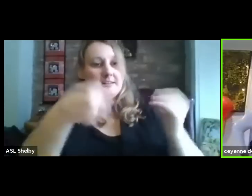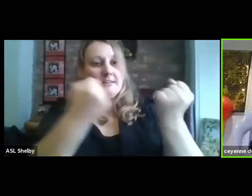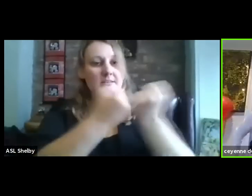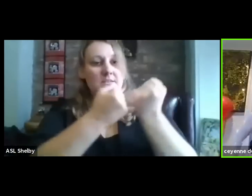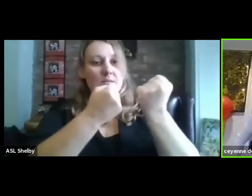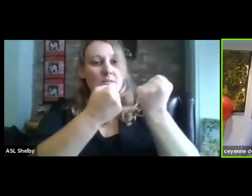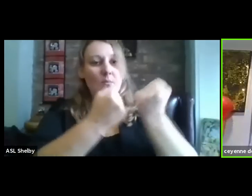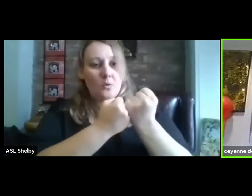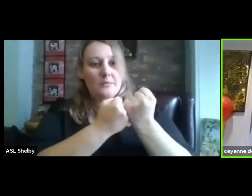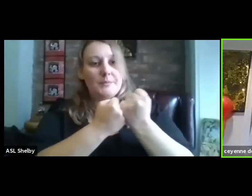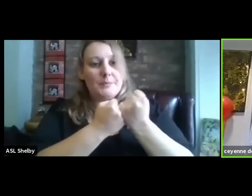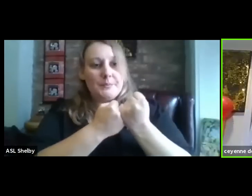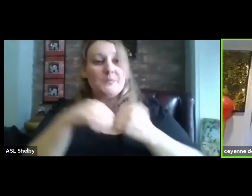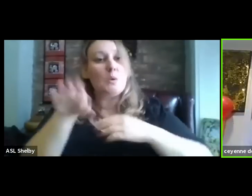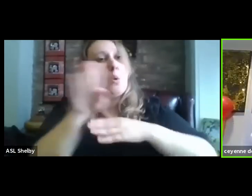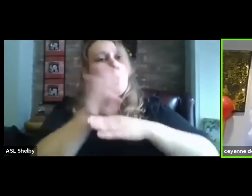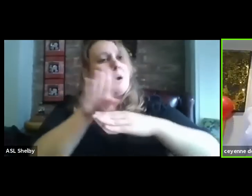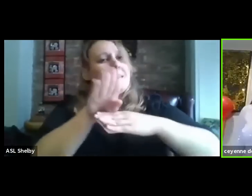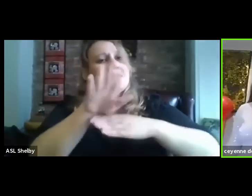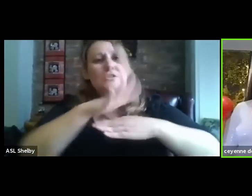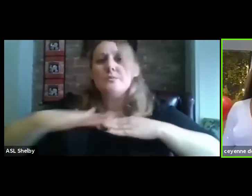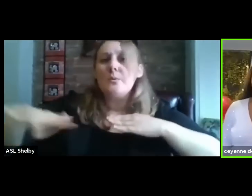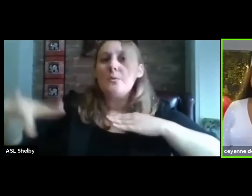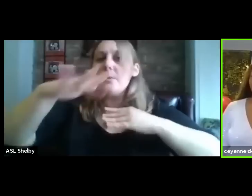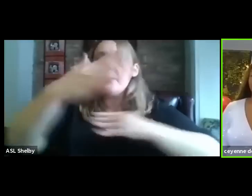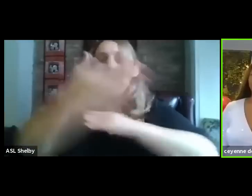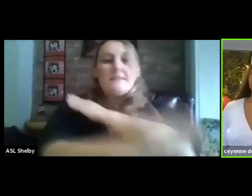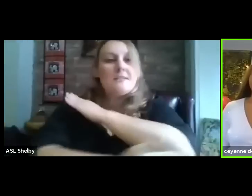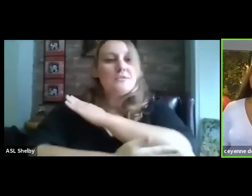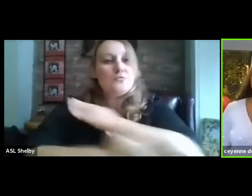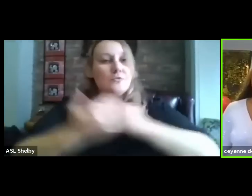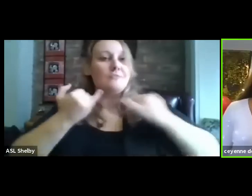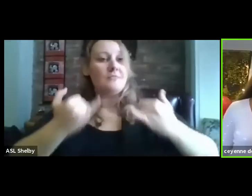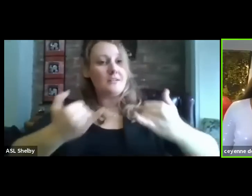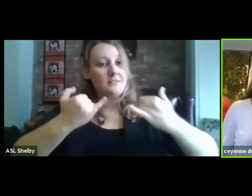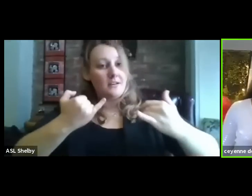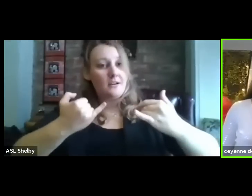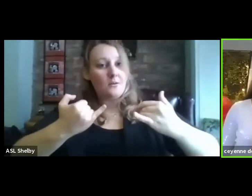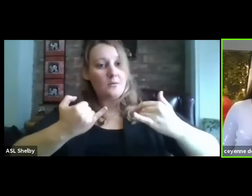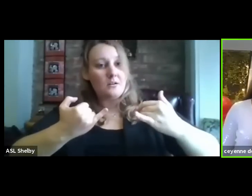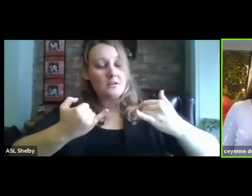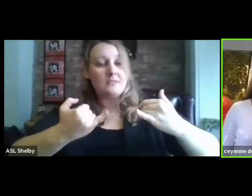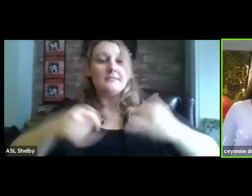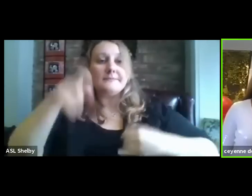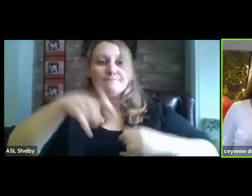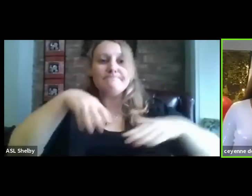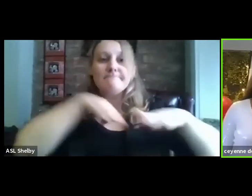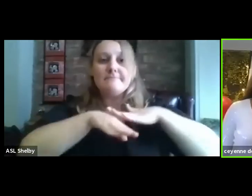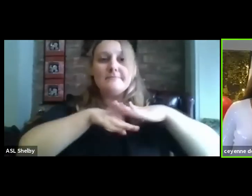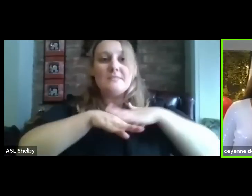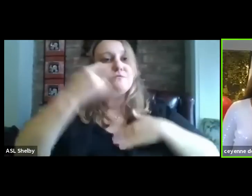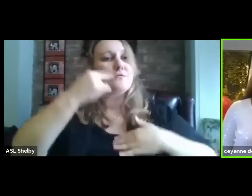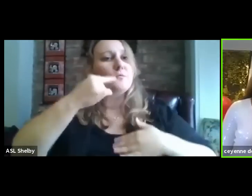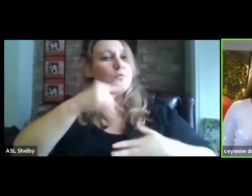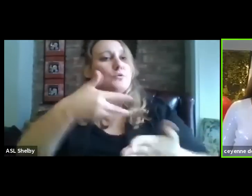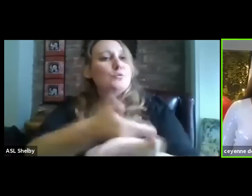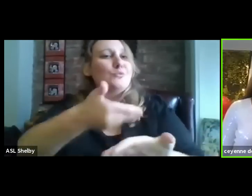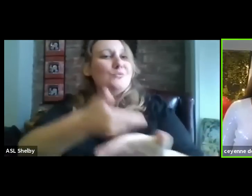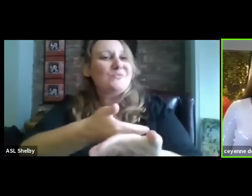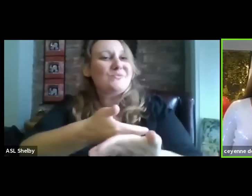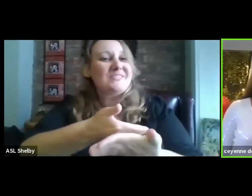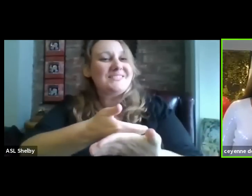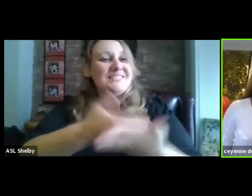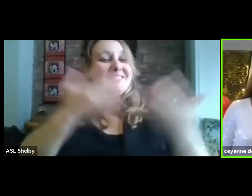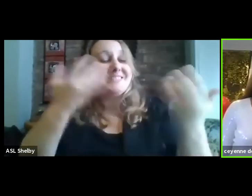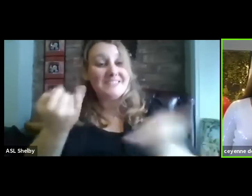all around this nation right now have access to create something new. Today, I'm actually going to look